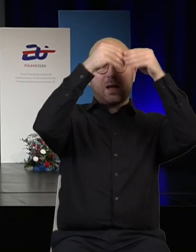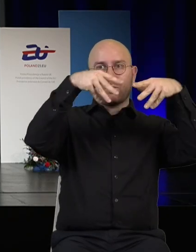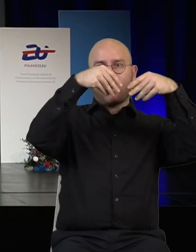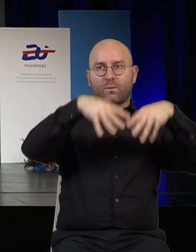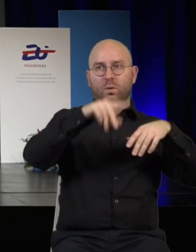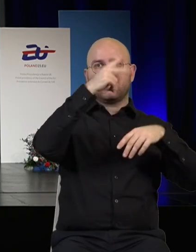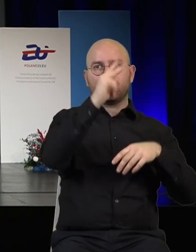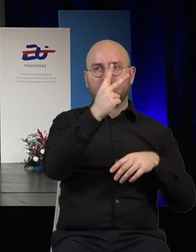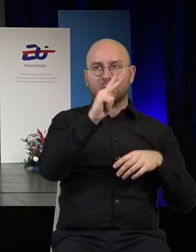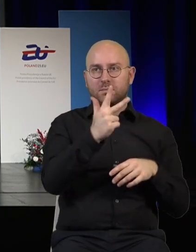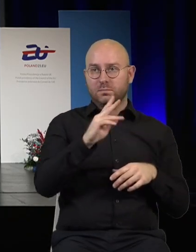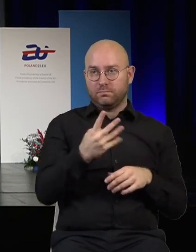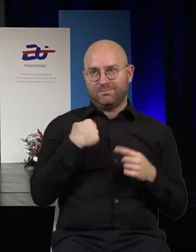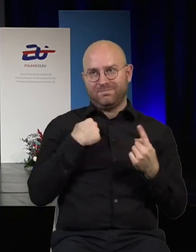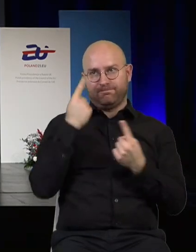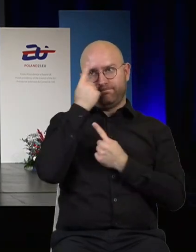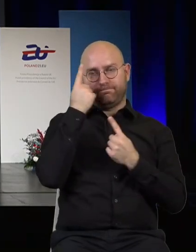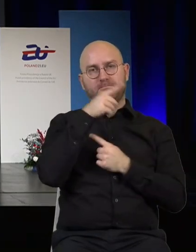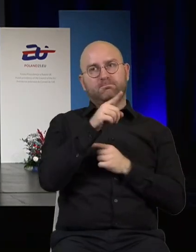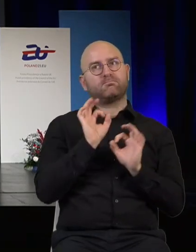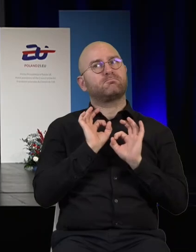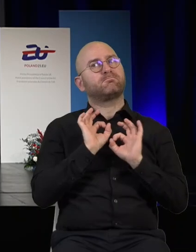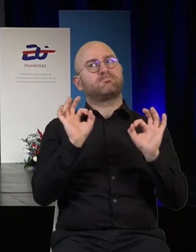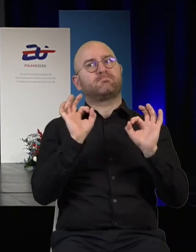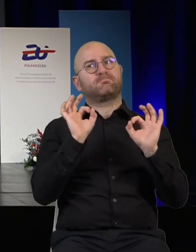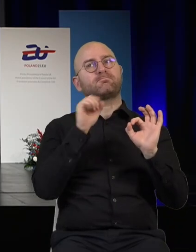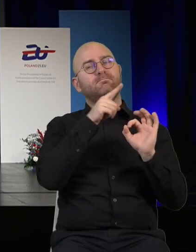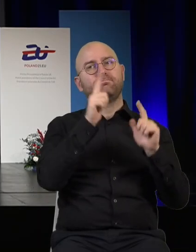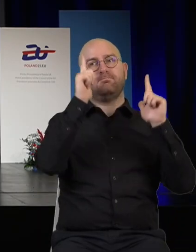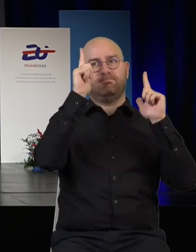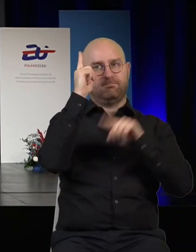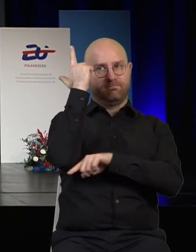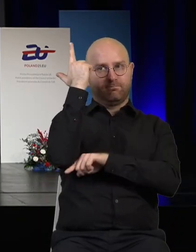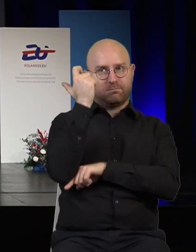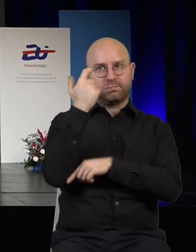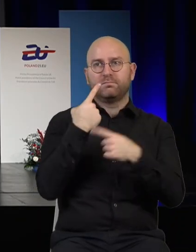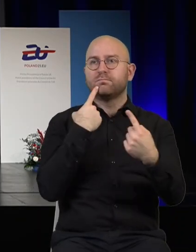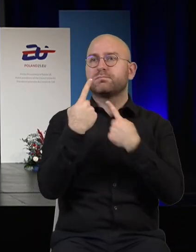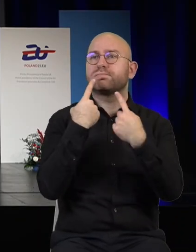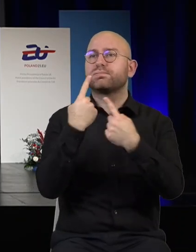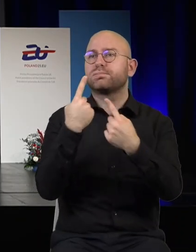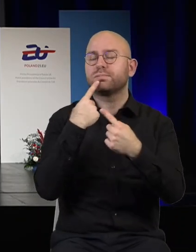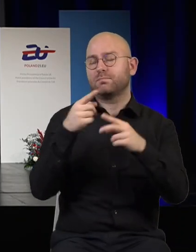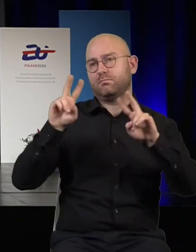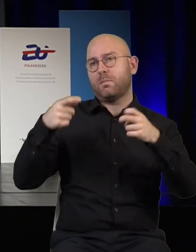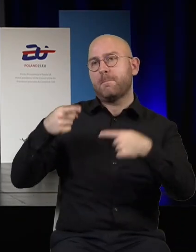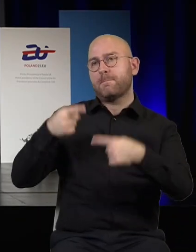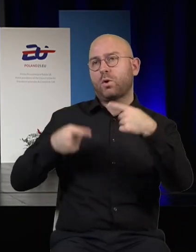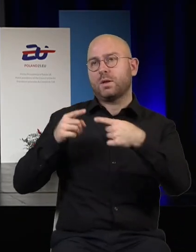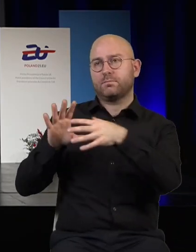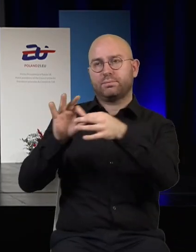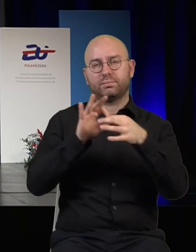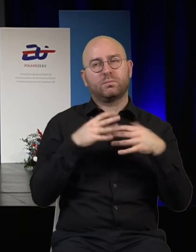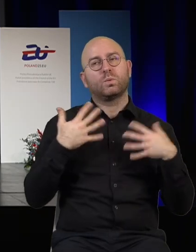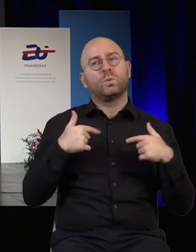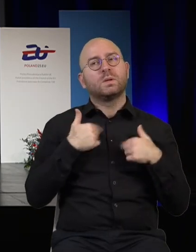policy. I would like to thank you very much for being here. I would like to thank you, the